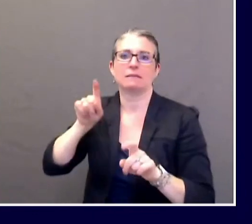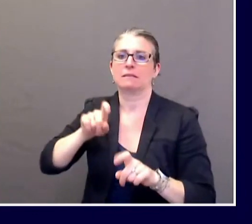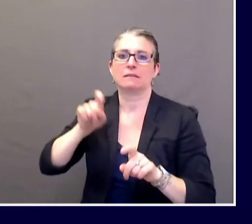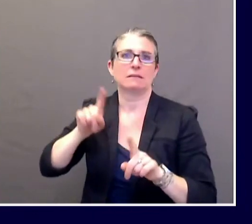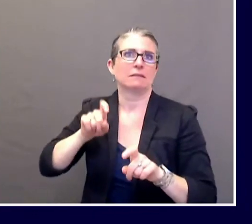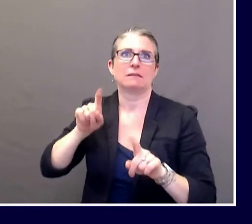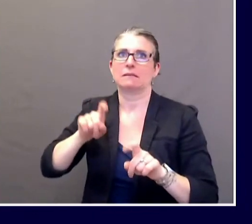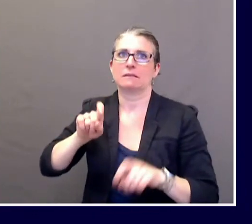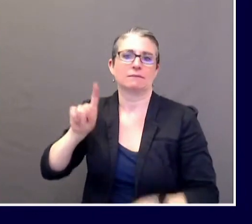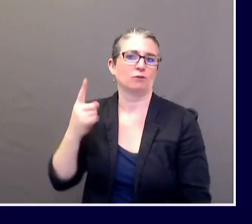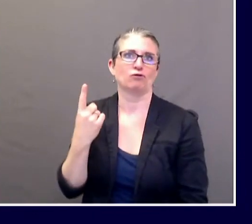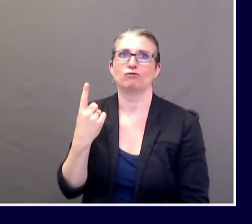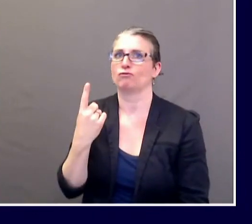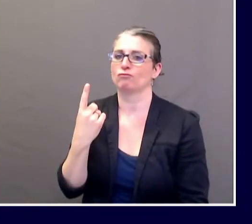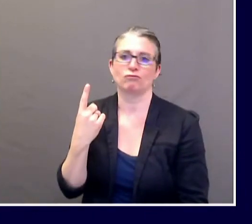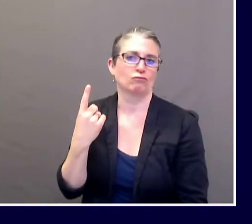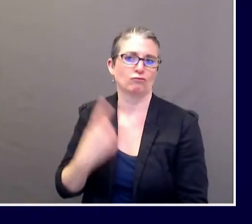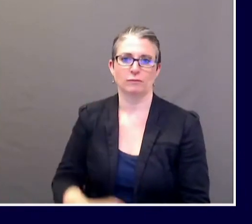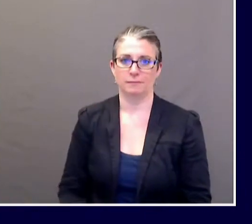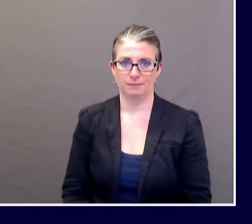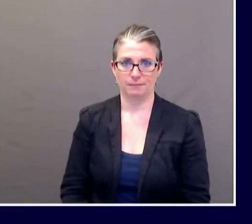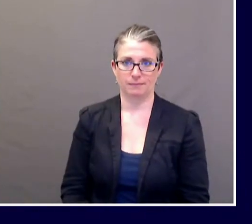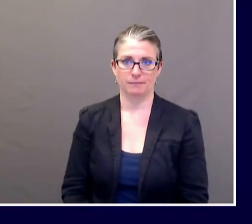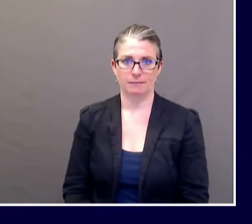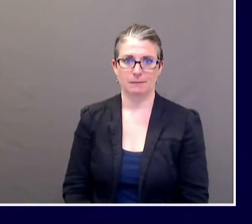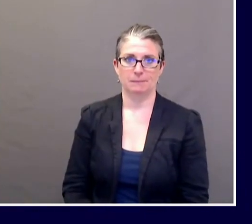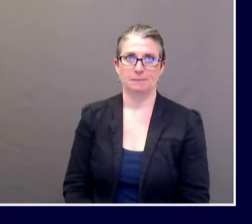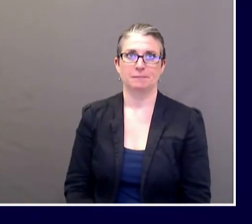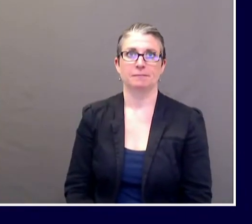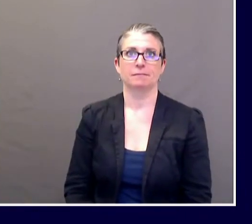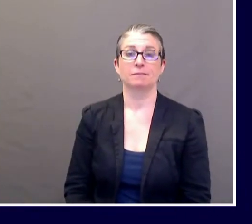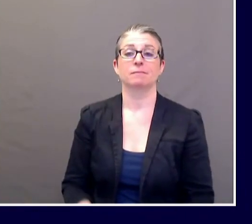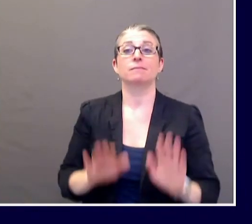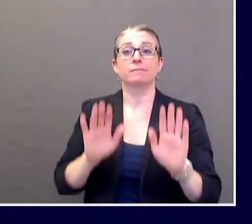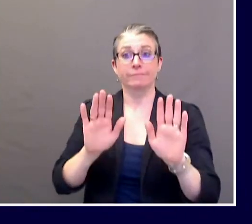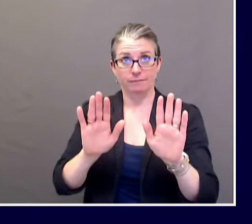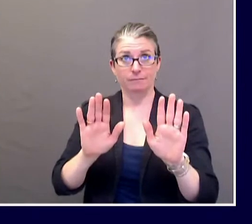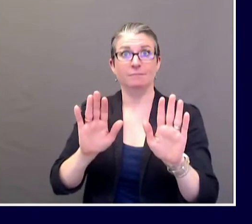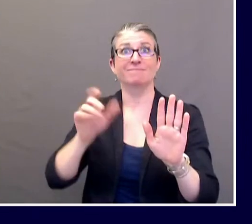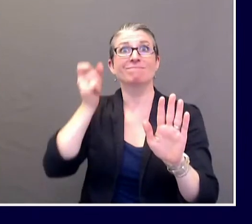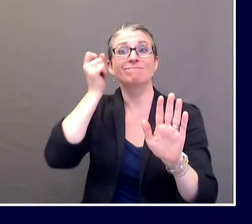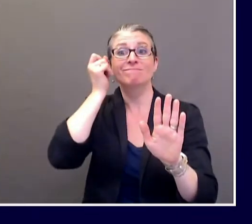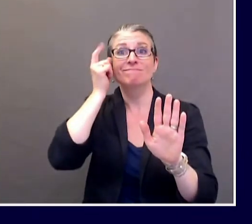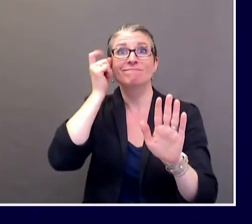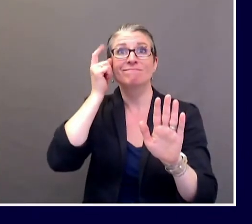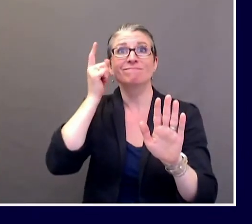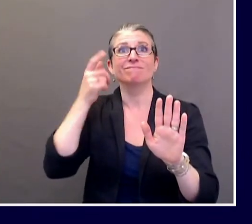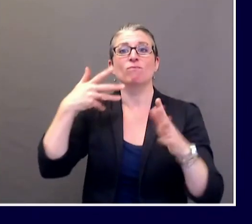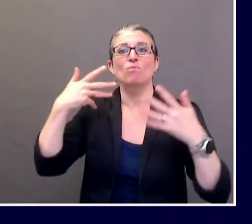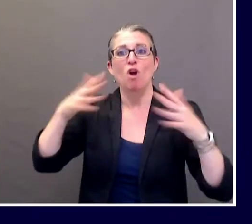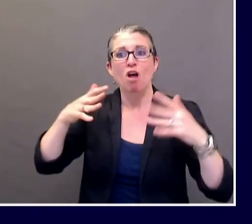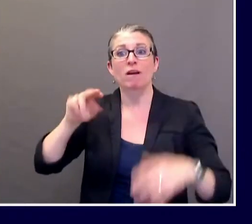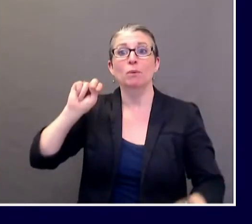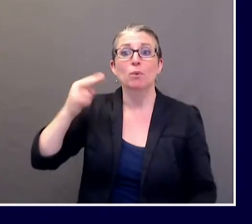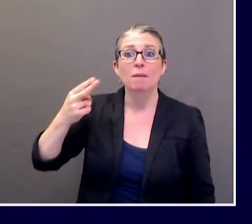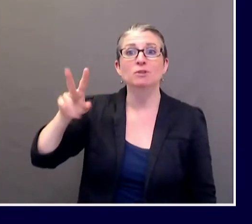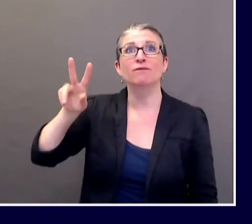yeah. top of what already exists, which is that same pattern for New England. Now it's just extended more broadly.